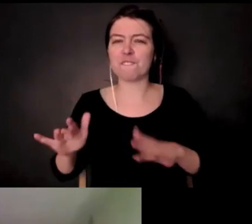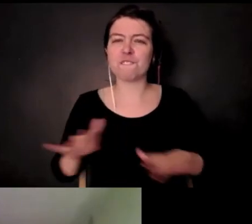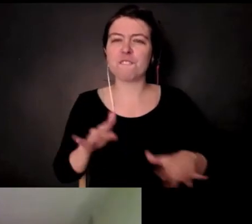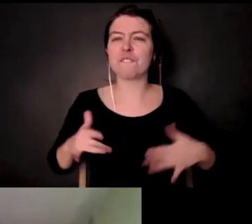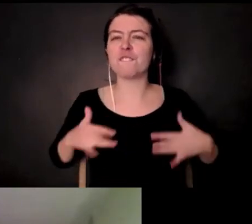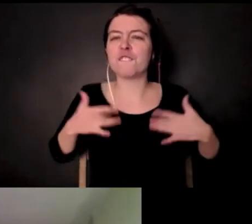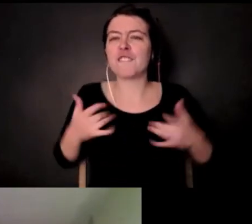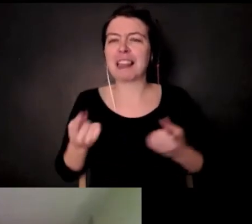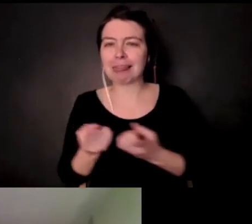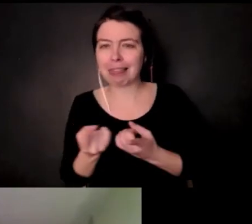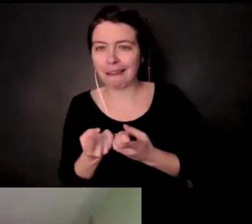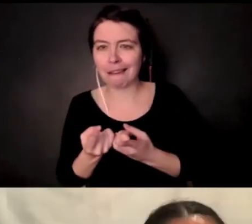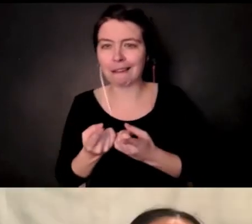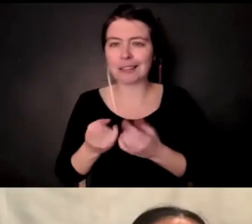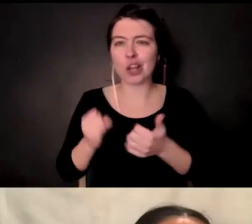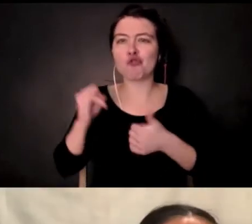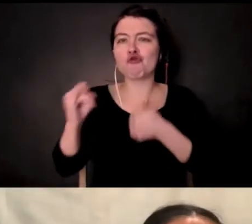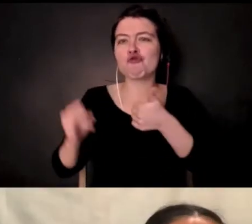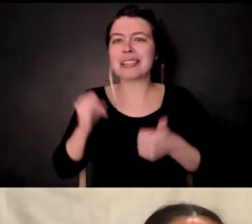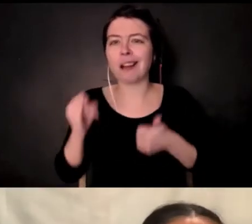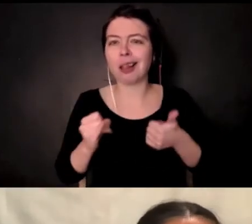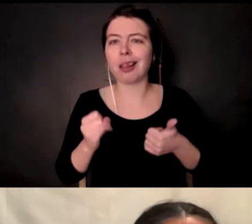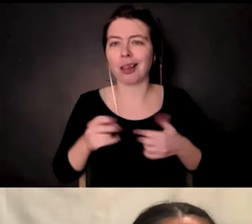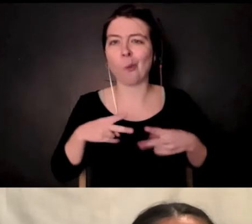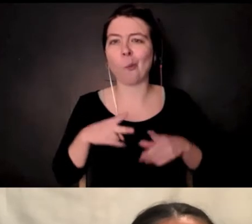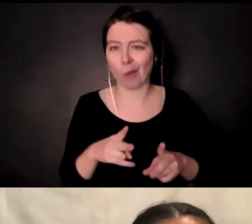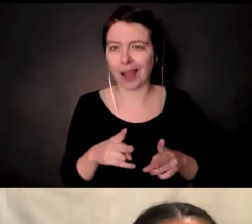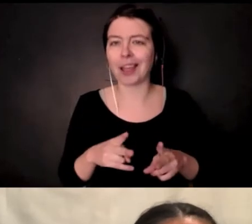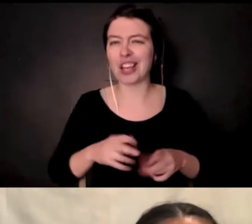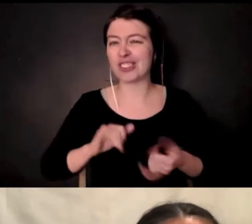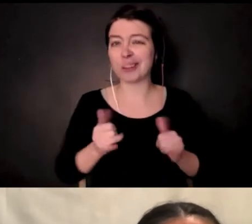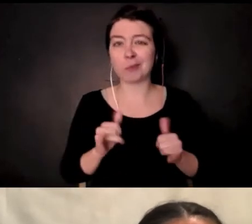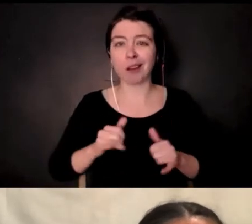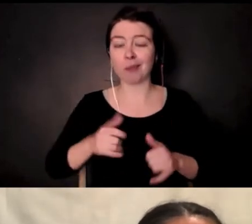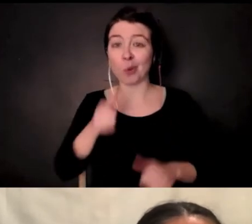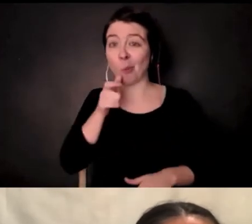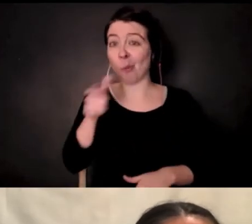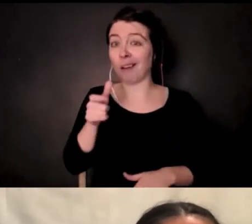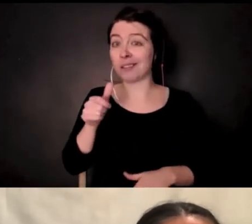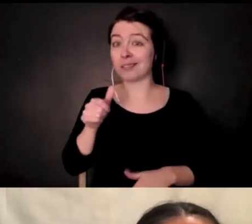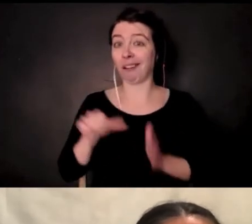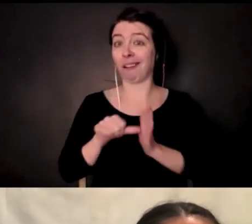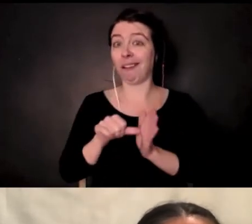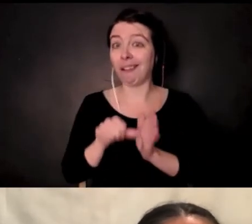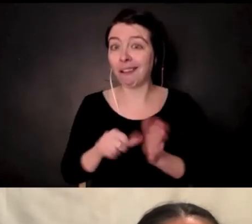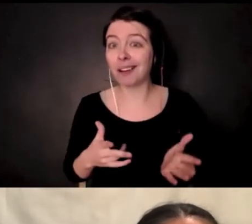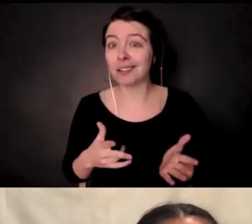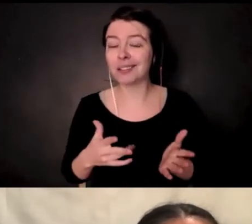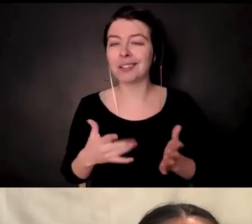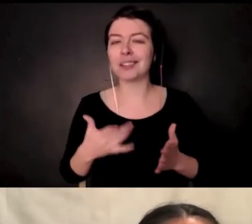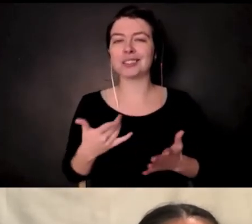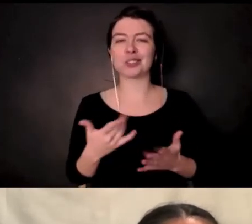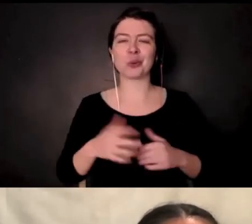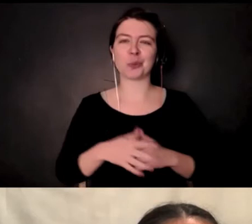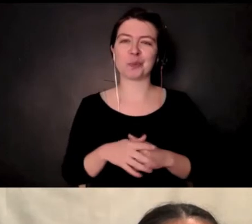when words or verbalizing isn't an option. So in this spirit, we are really